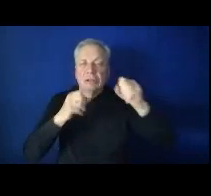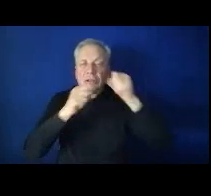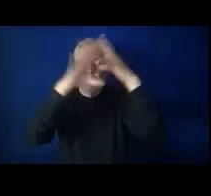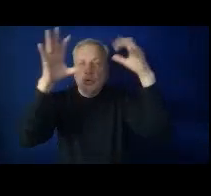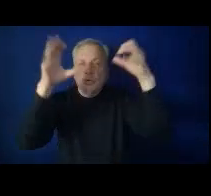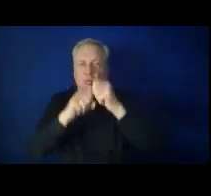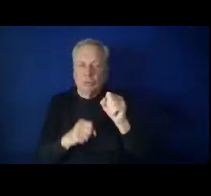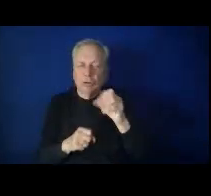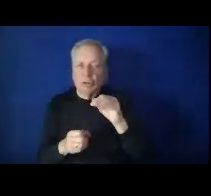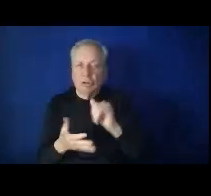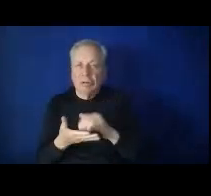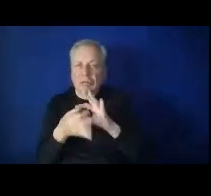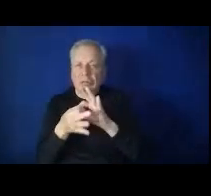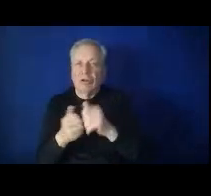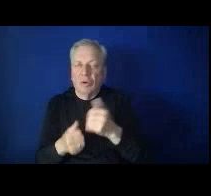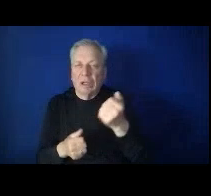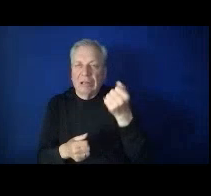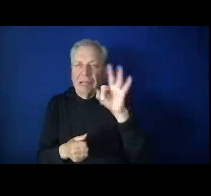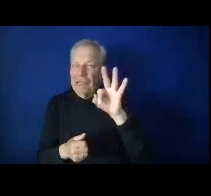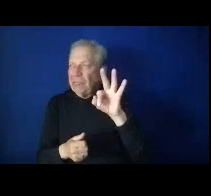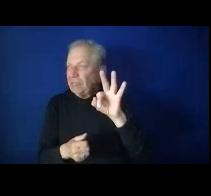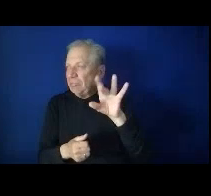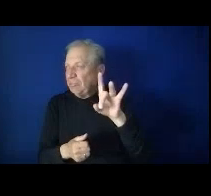at Pork Chop in